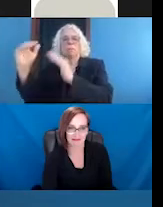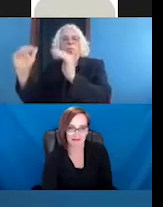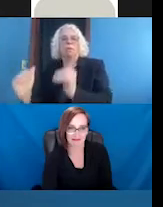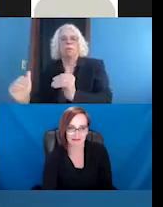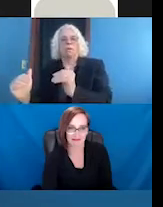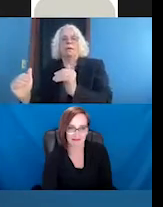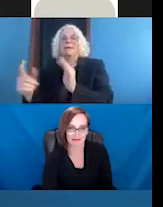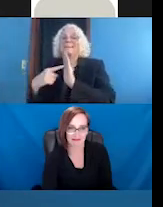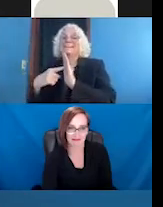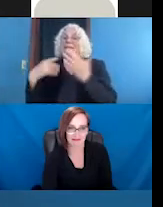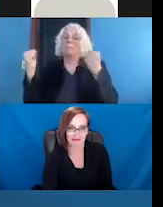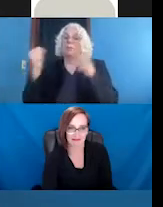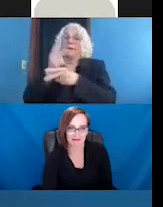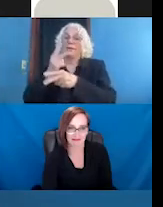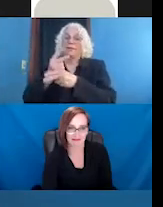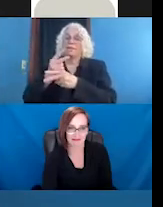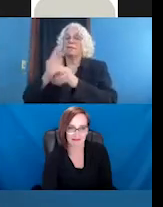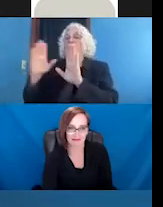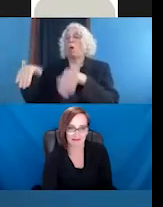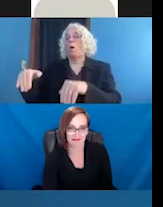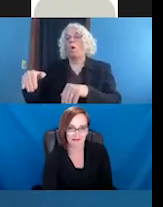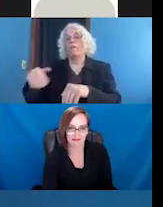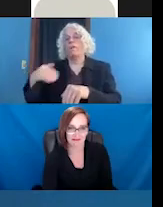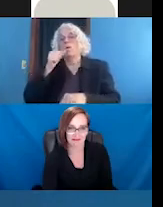it's women, it's people of color, it's immigrants.